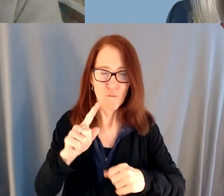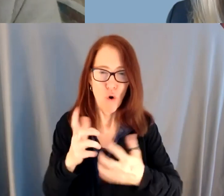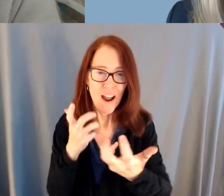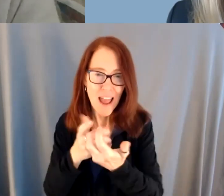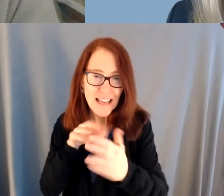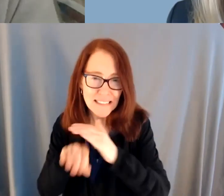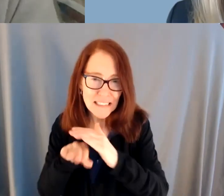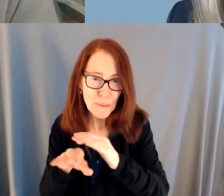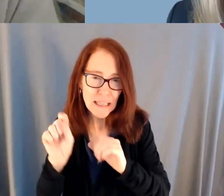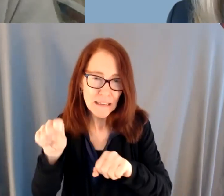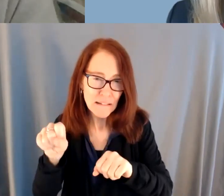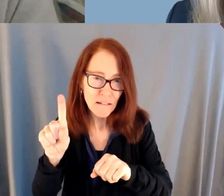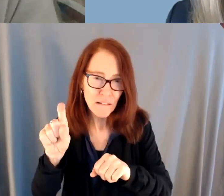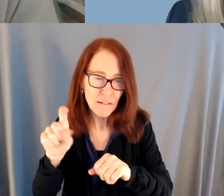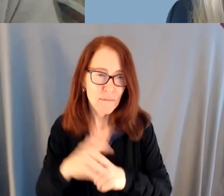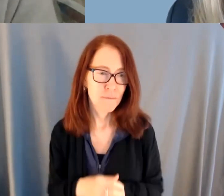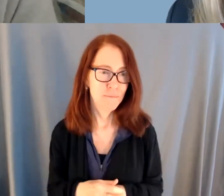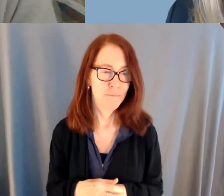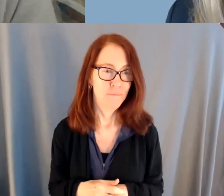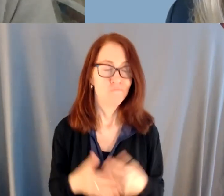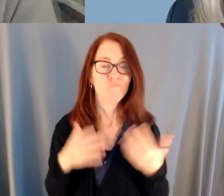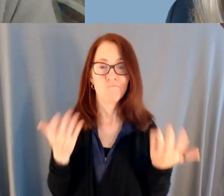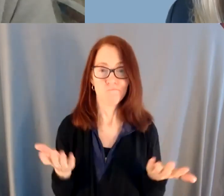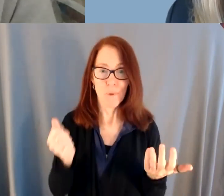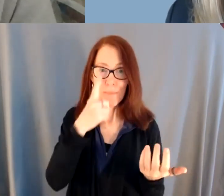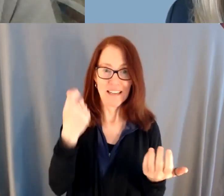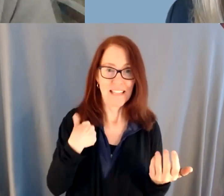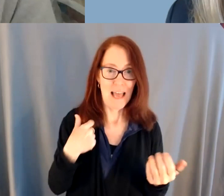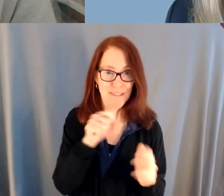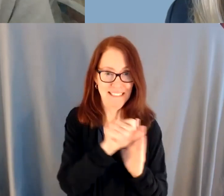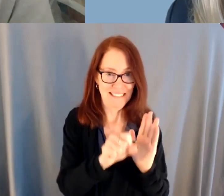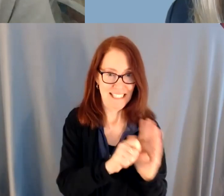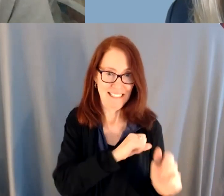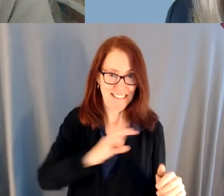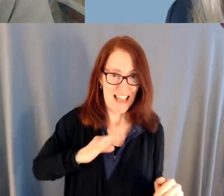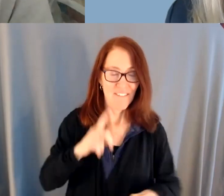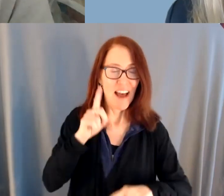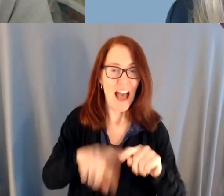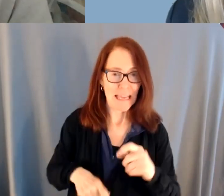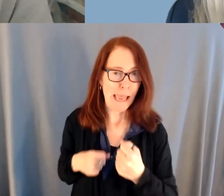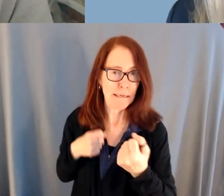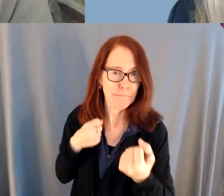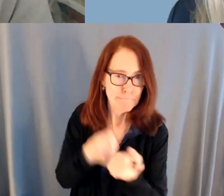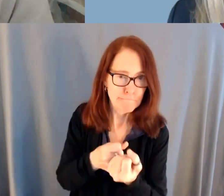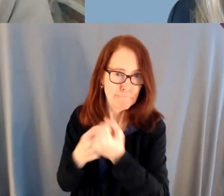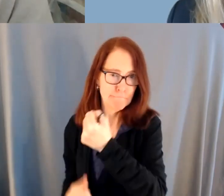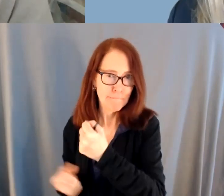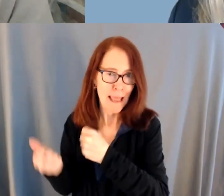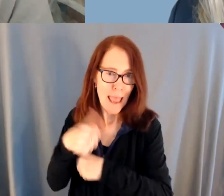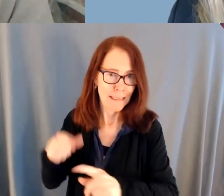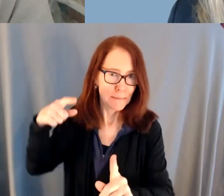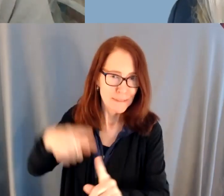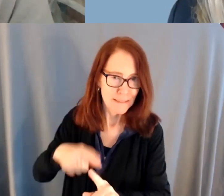So because I am a state employee, I can't endorse a specific platform, but I can tell you